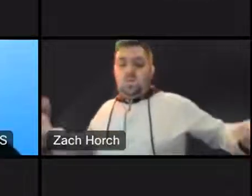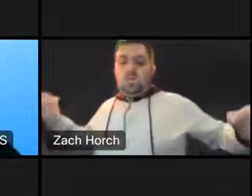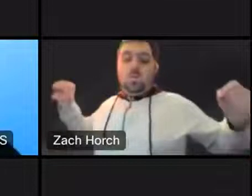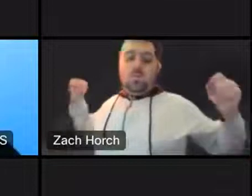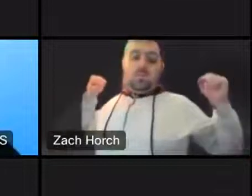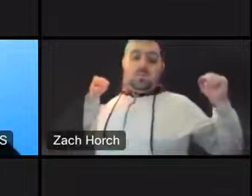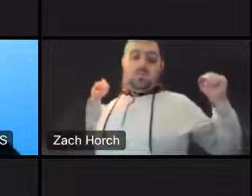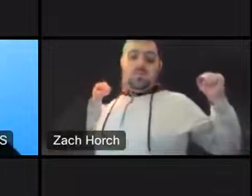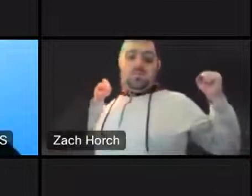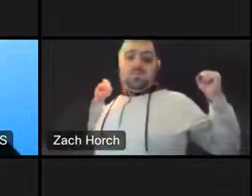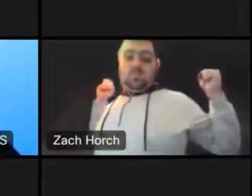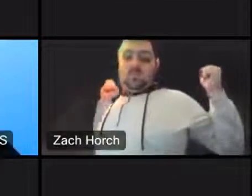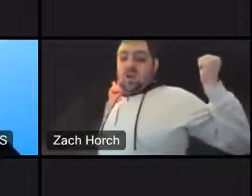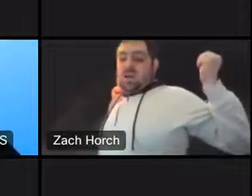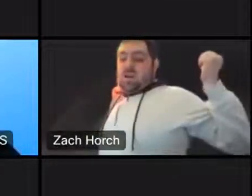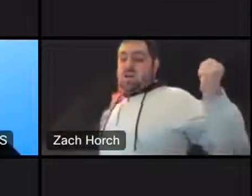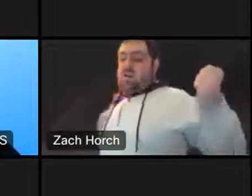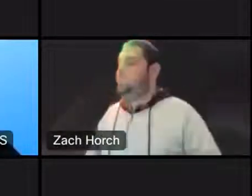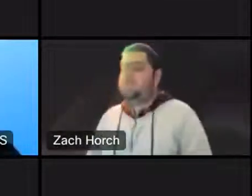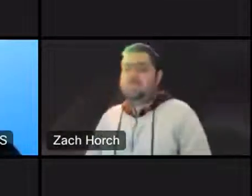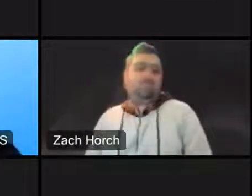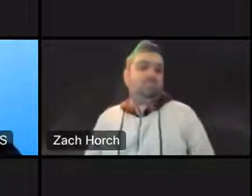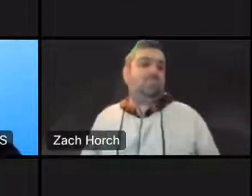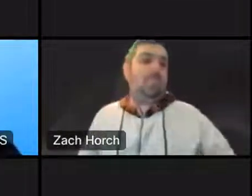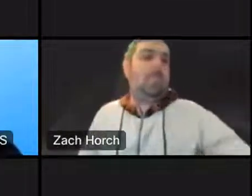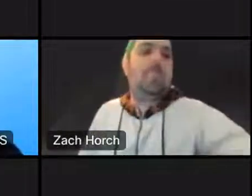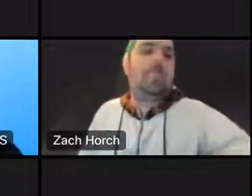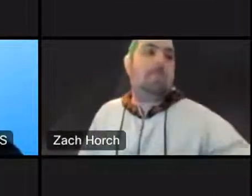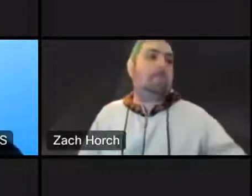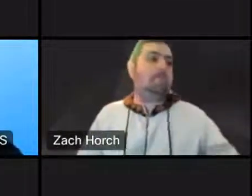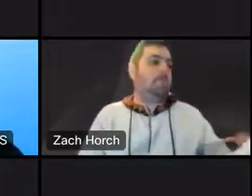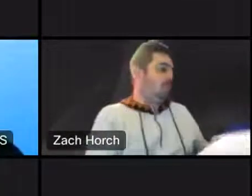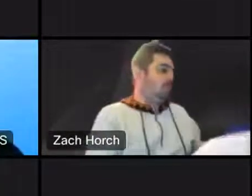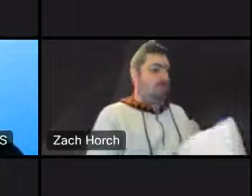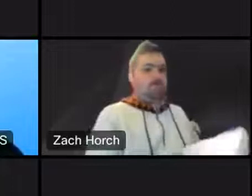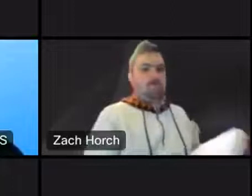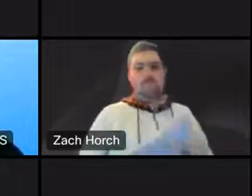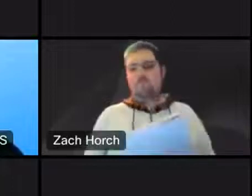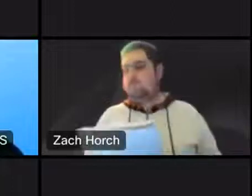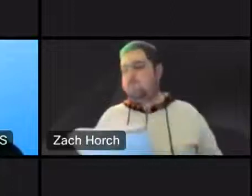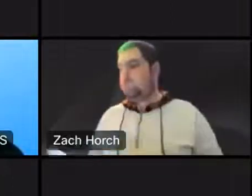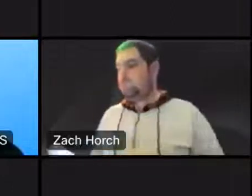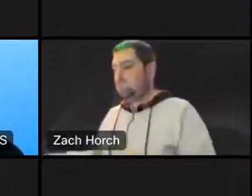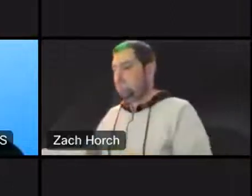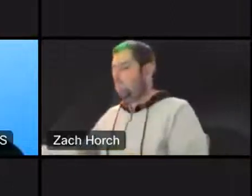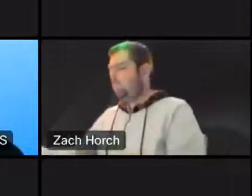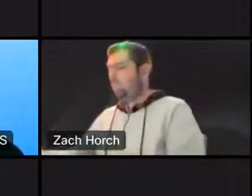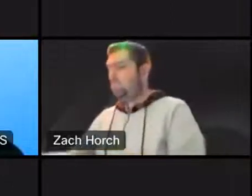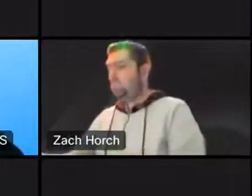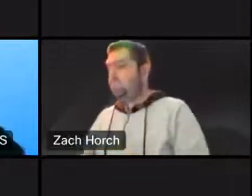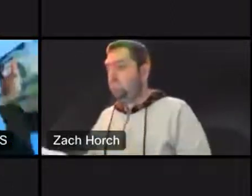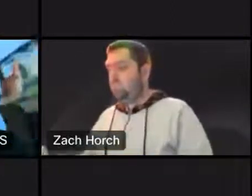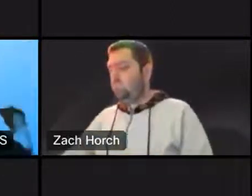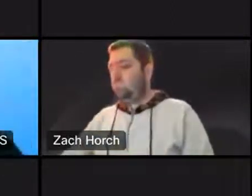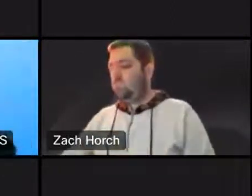theirs in. They're getting it done. They really look at the difference between really large regional centers like us and very small regional